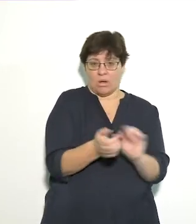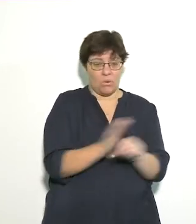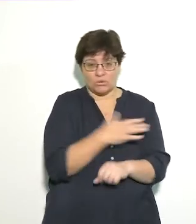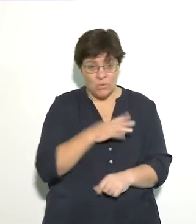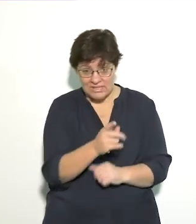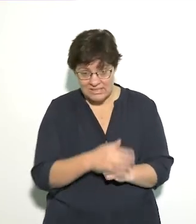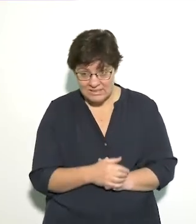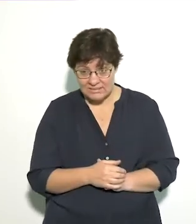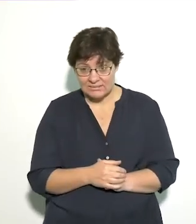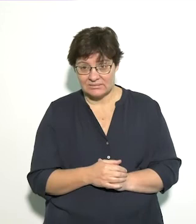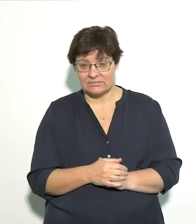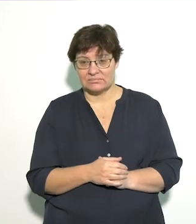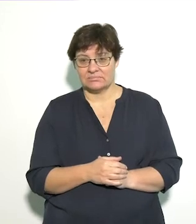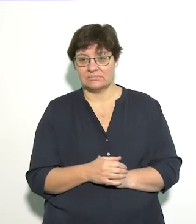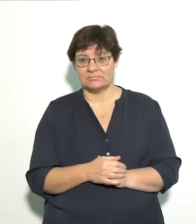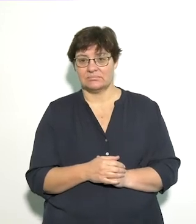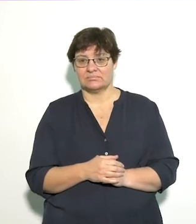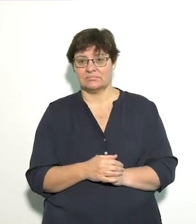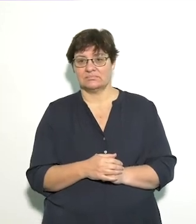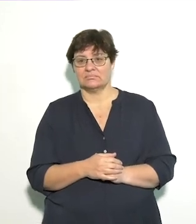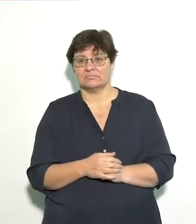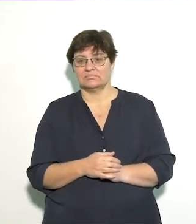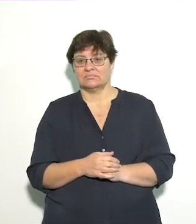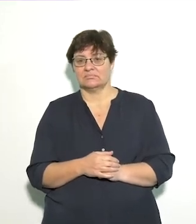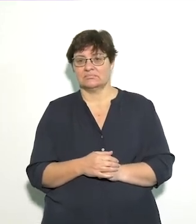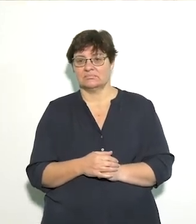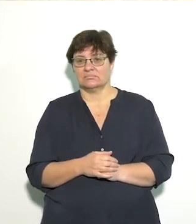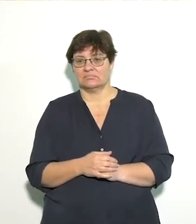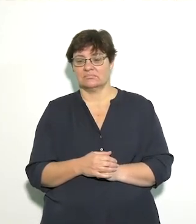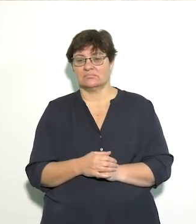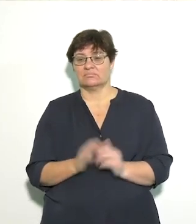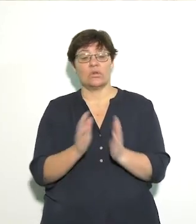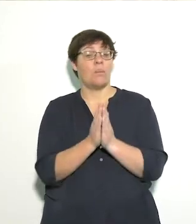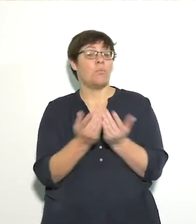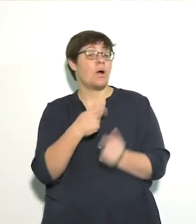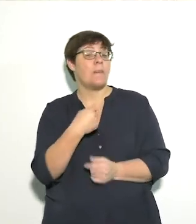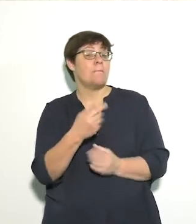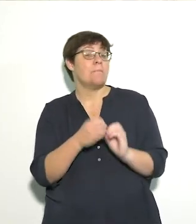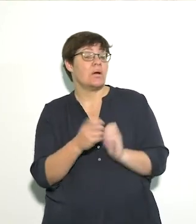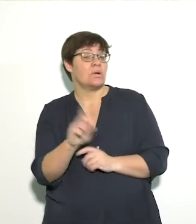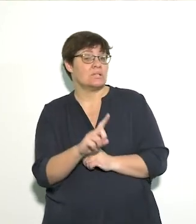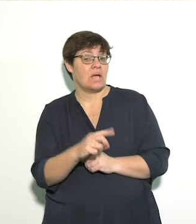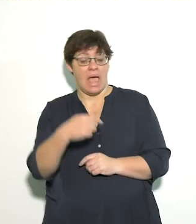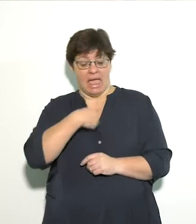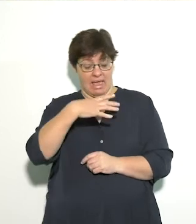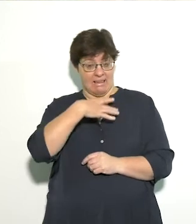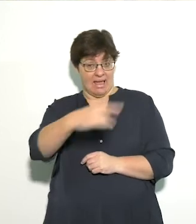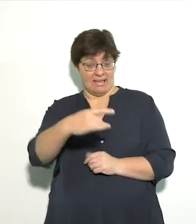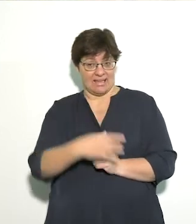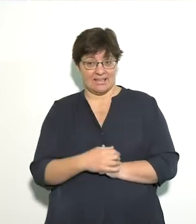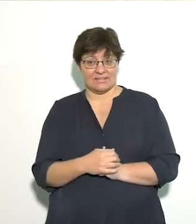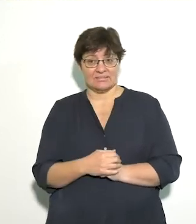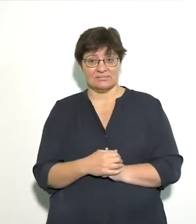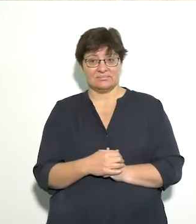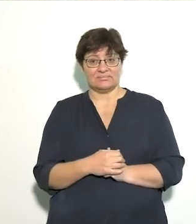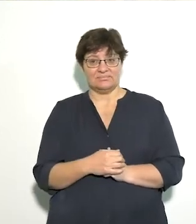stapled closed. All right. So, the book I made is called I Like. There